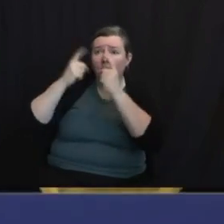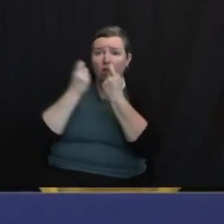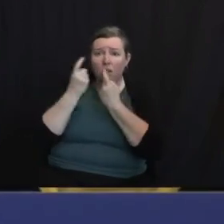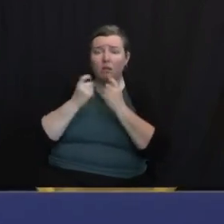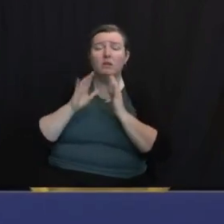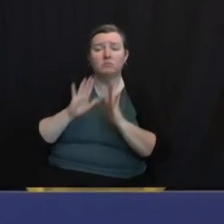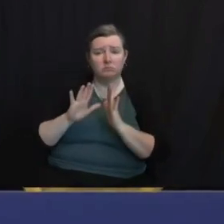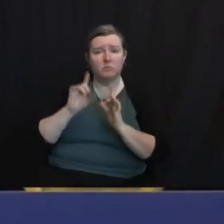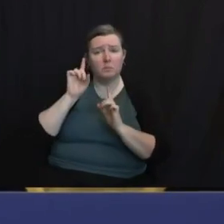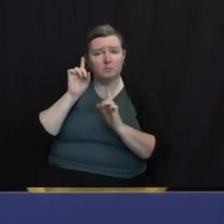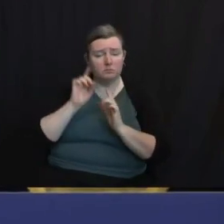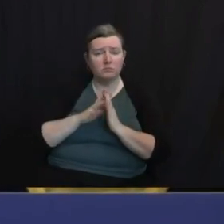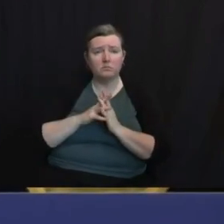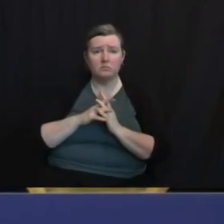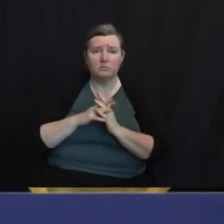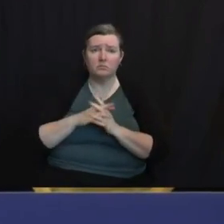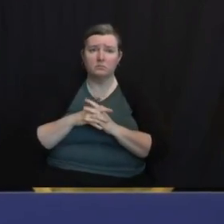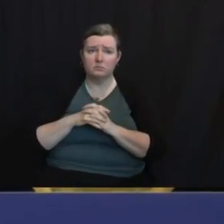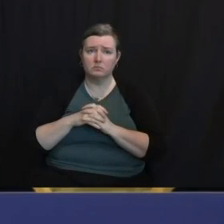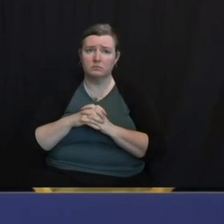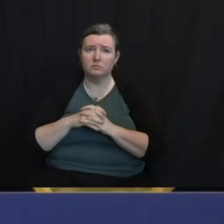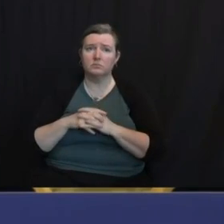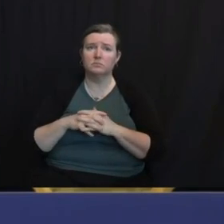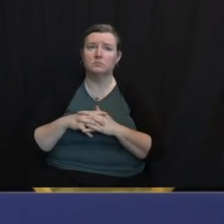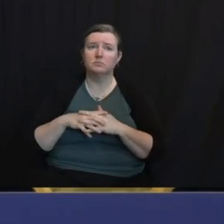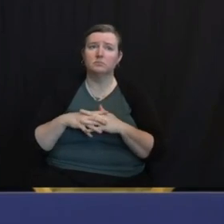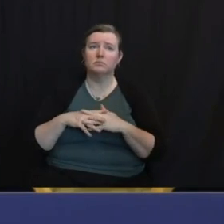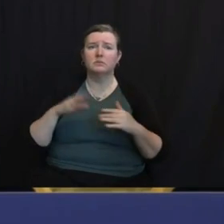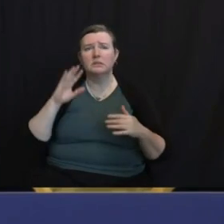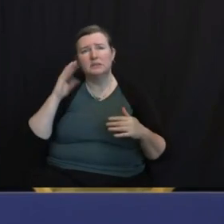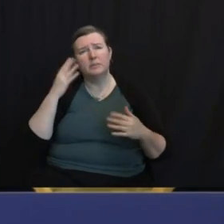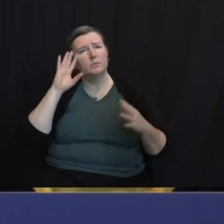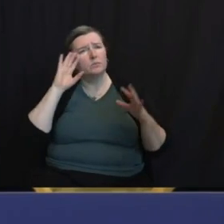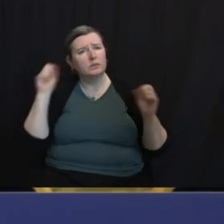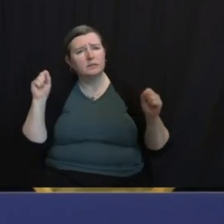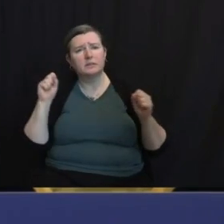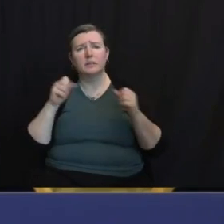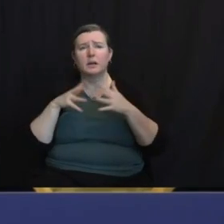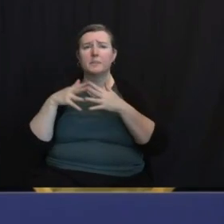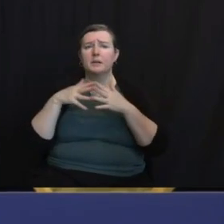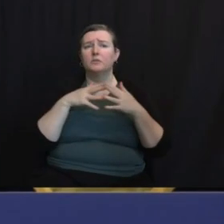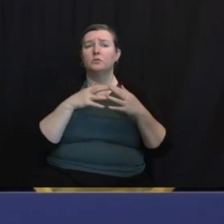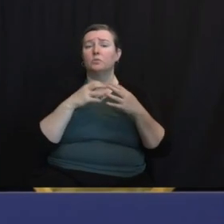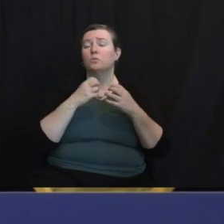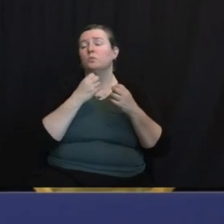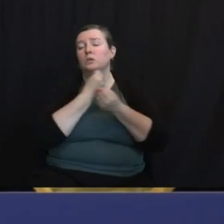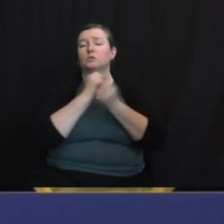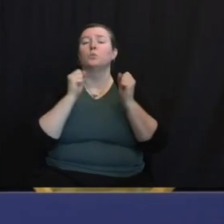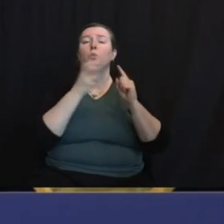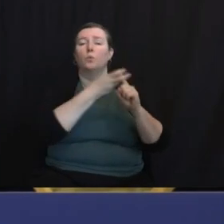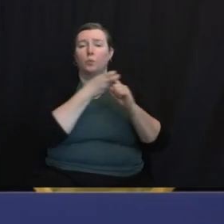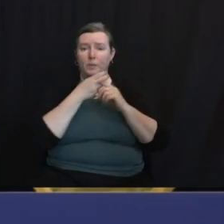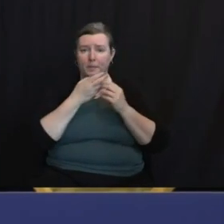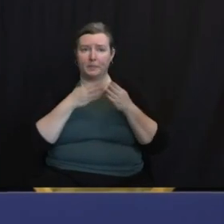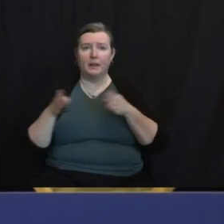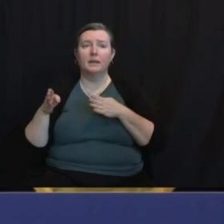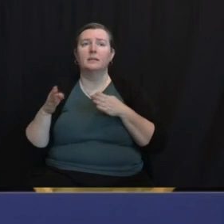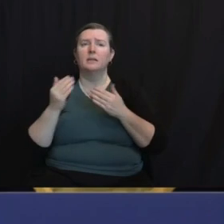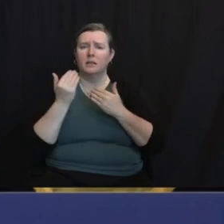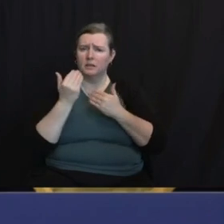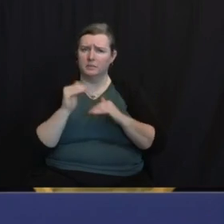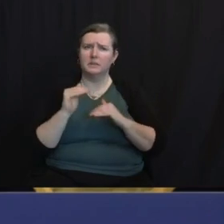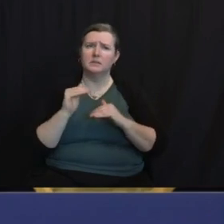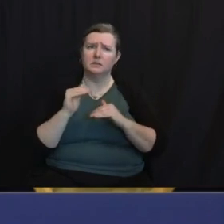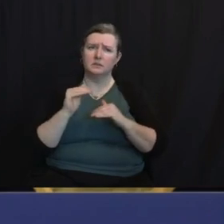Likewise. So it seems the Biden's American Rescue Plan could limit the ability of states until 2024 to